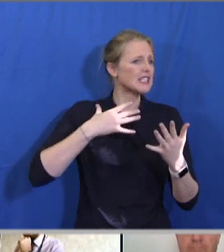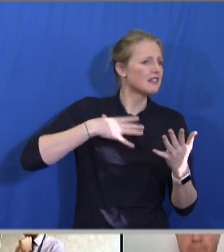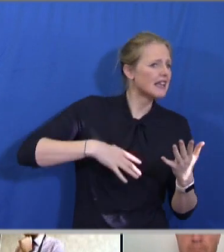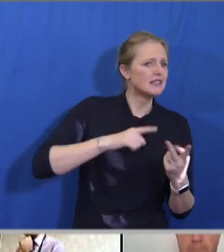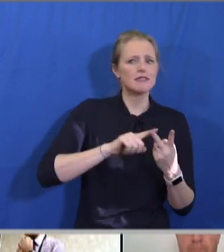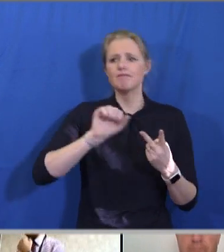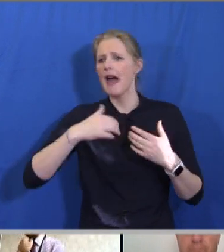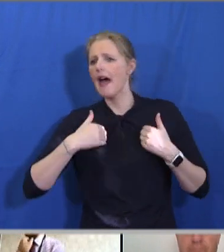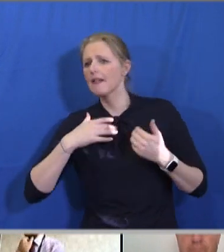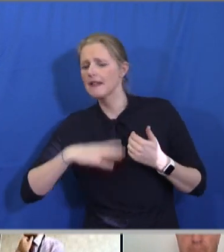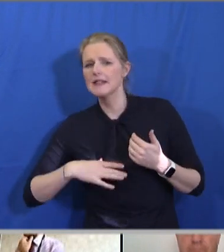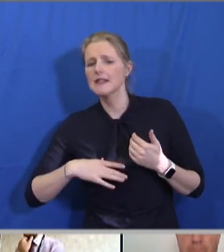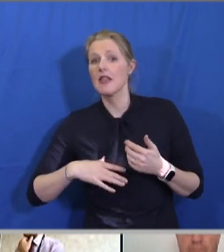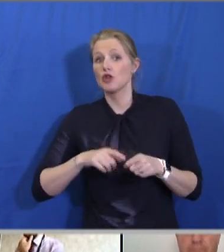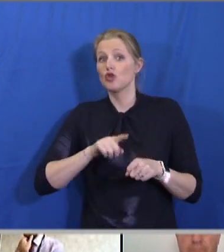really about how